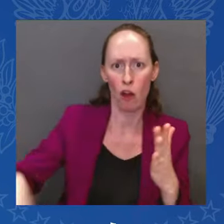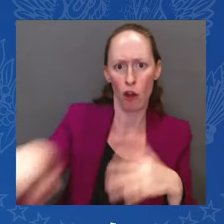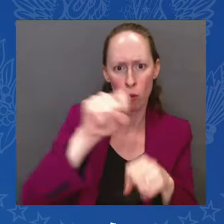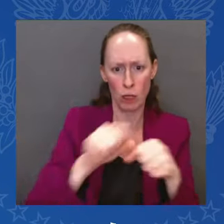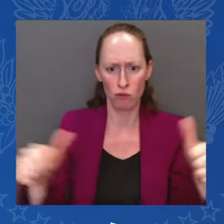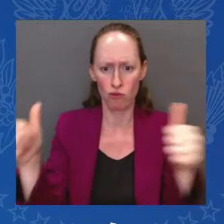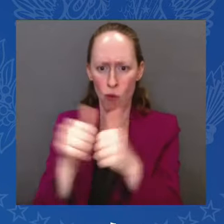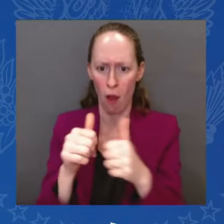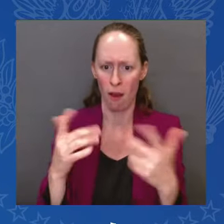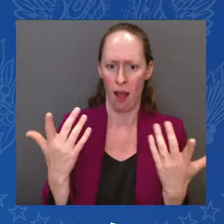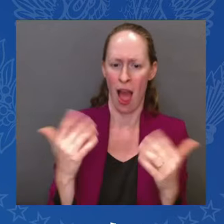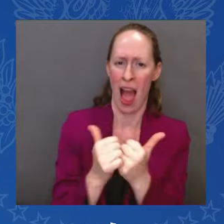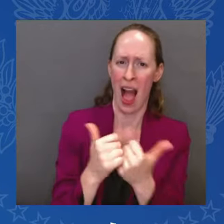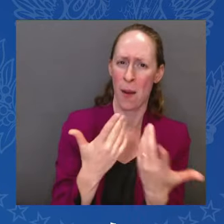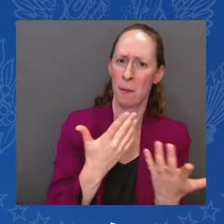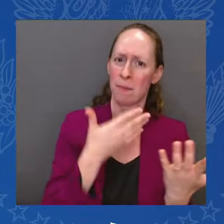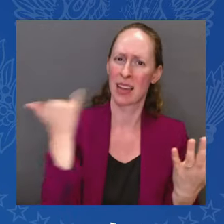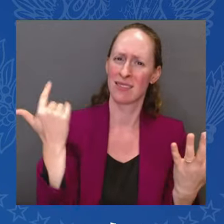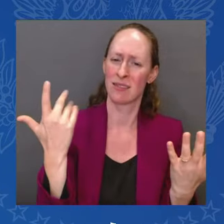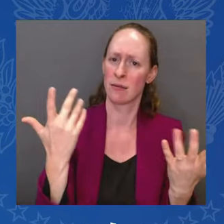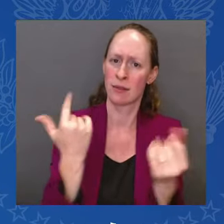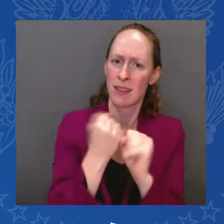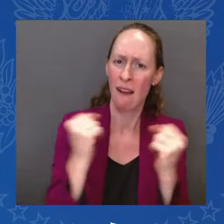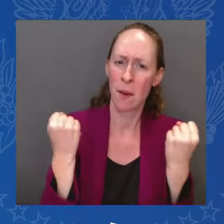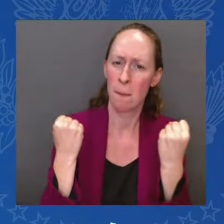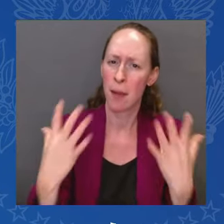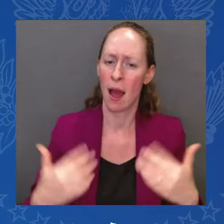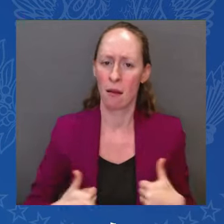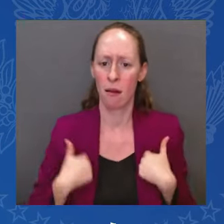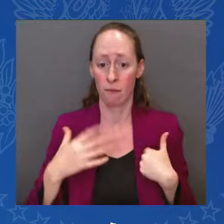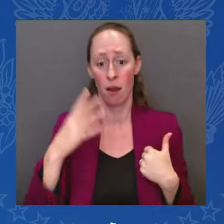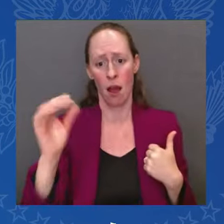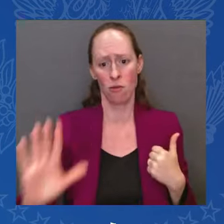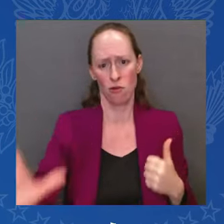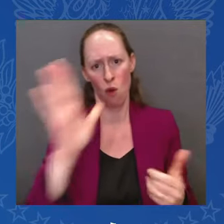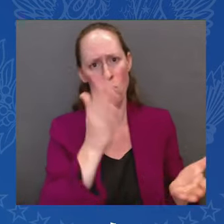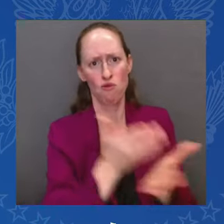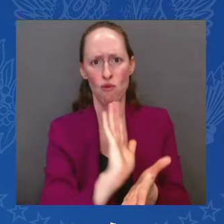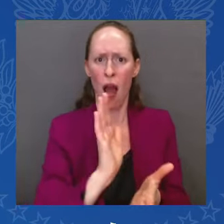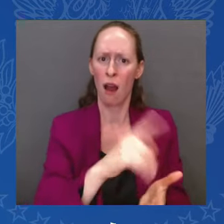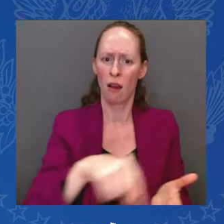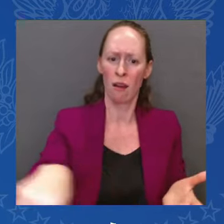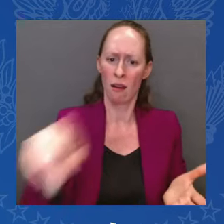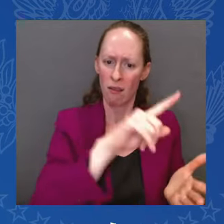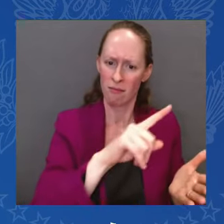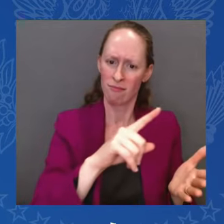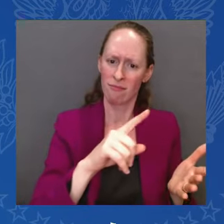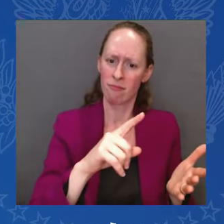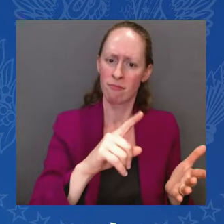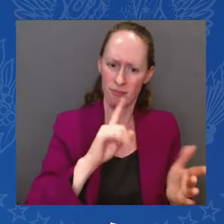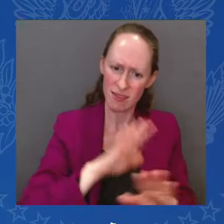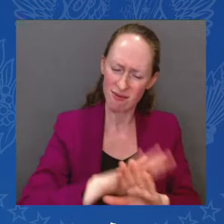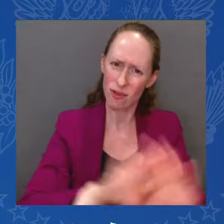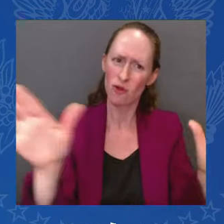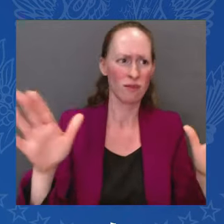the right of all people to be safe from fear.